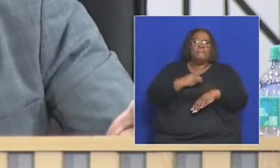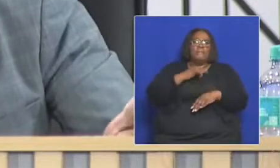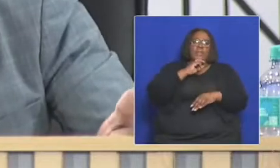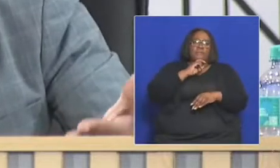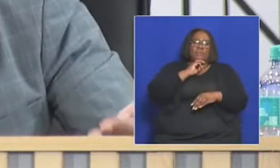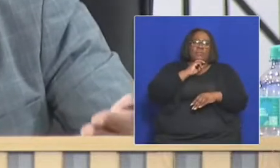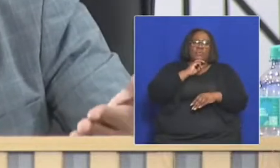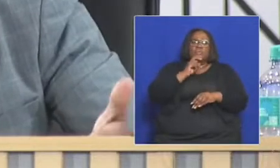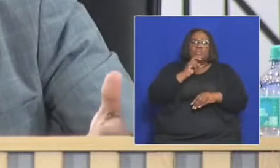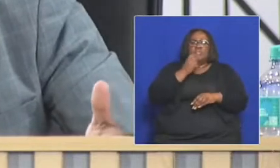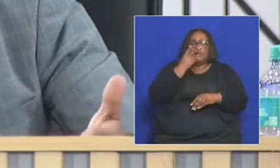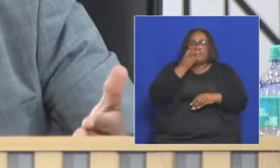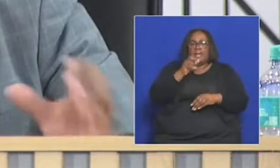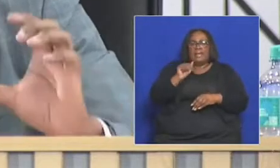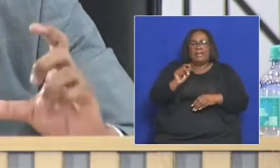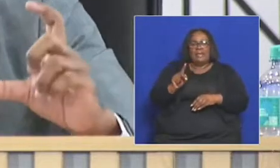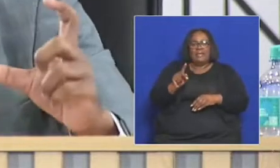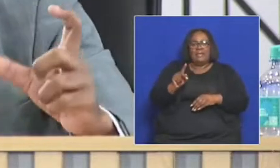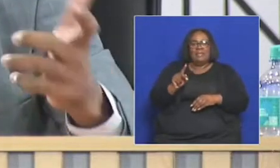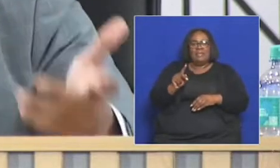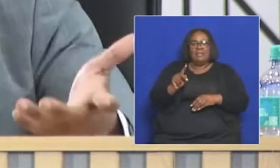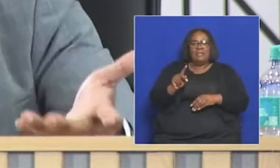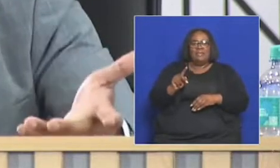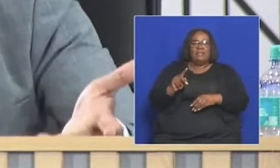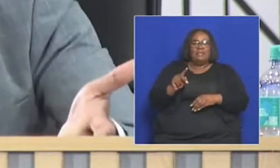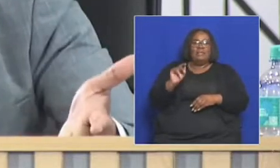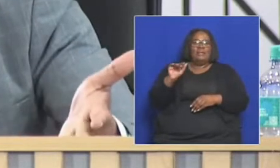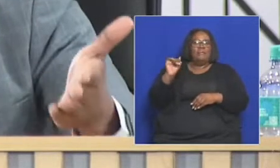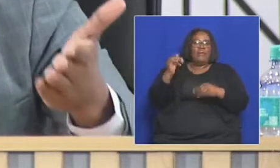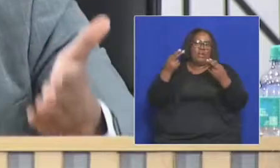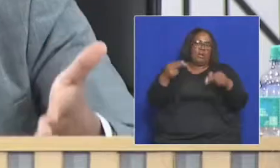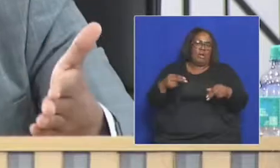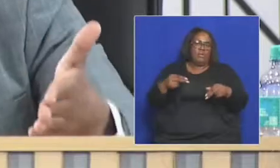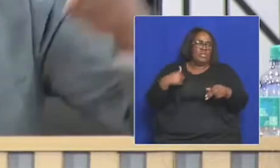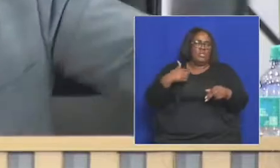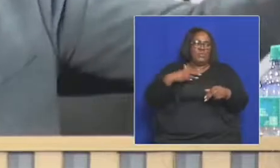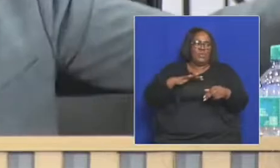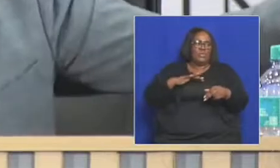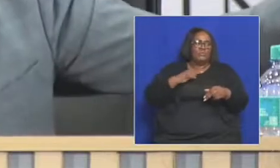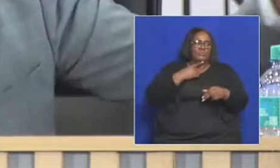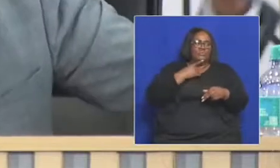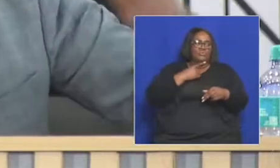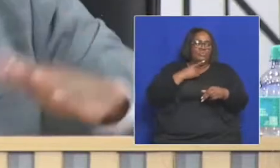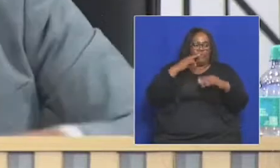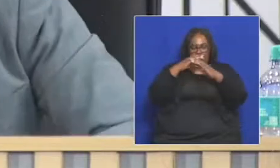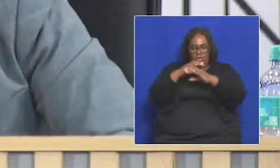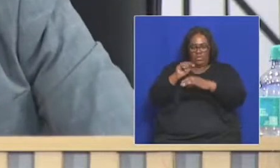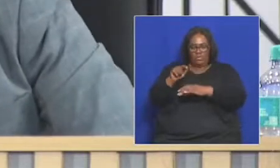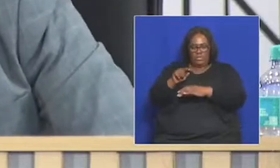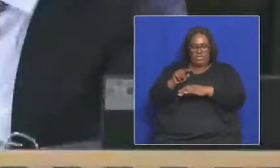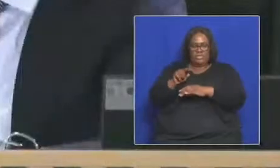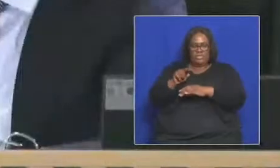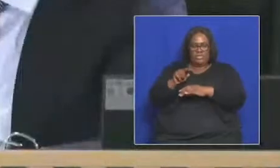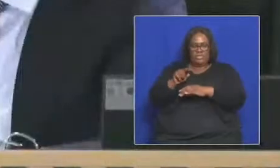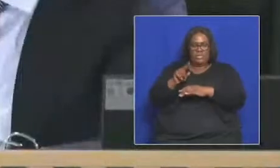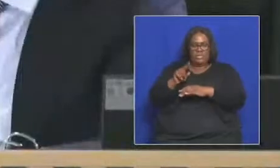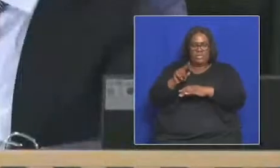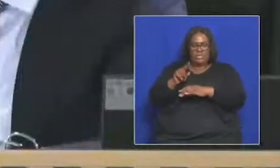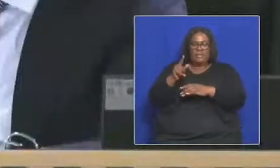account, but I didn't want to just confine myself. And the next thing we find that there's other funds. I'll tell you how it